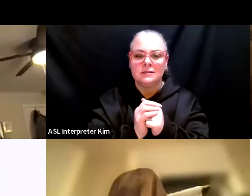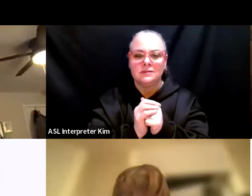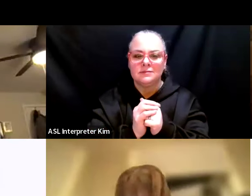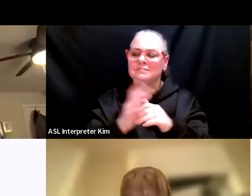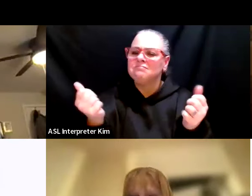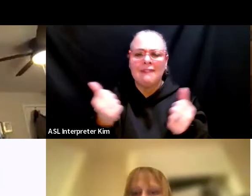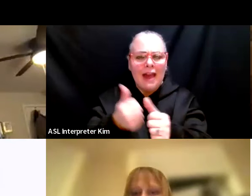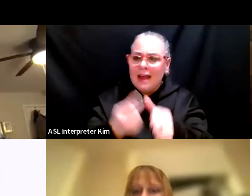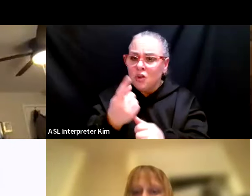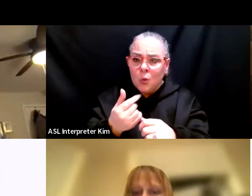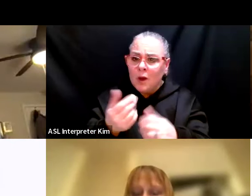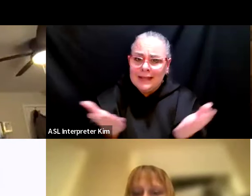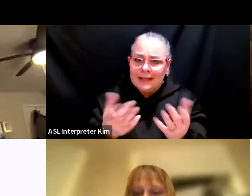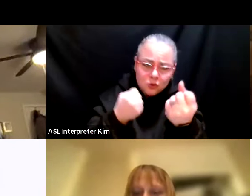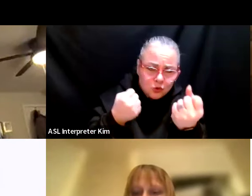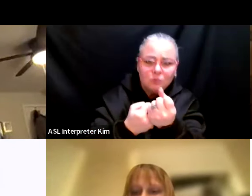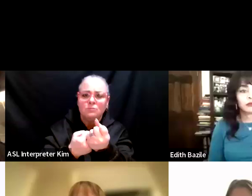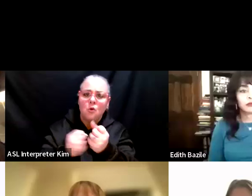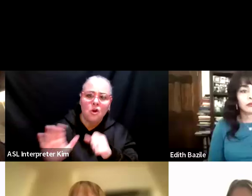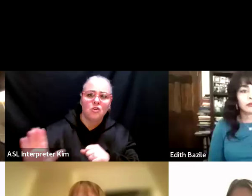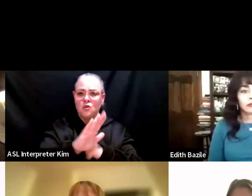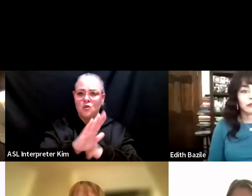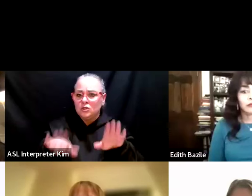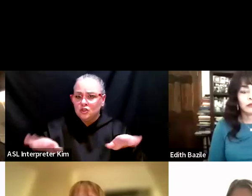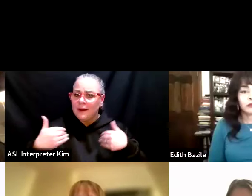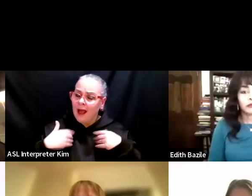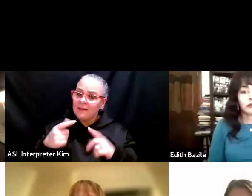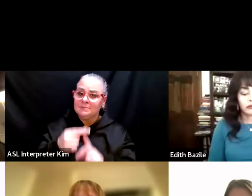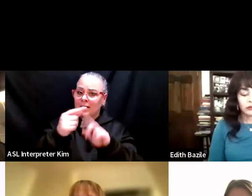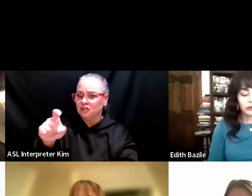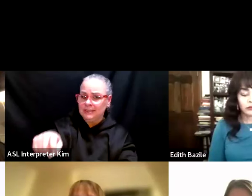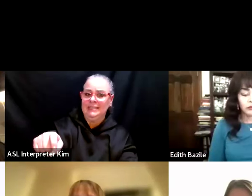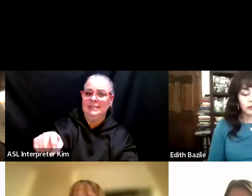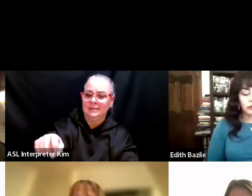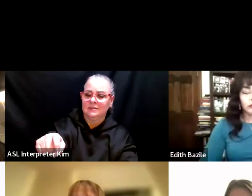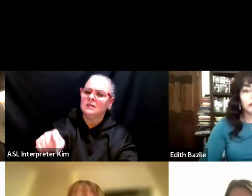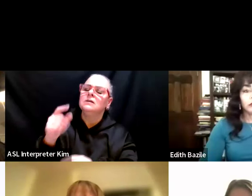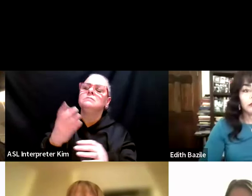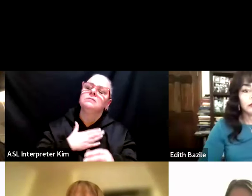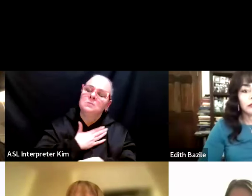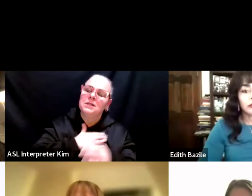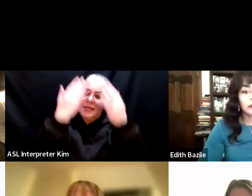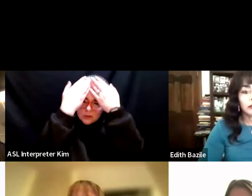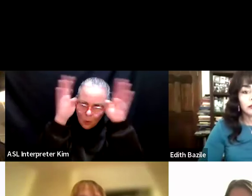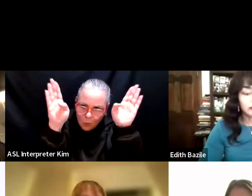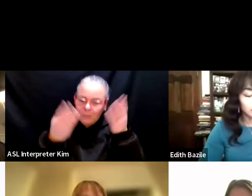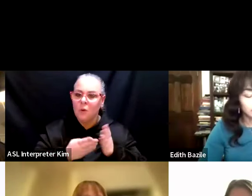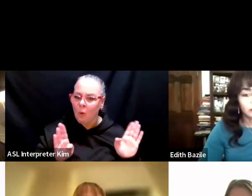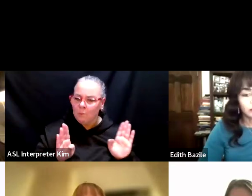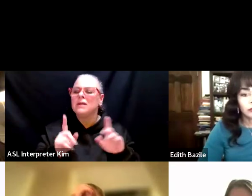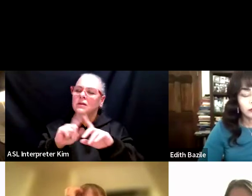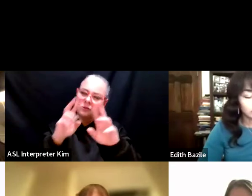to support students in the district with special needs. Please keep an open mind and be respectful with everyone